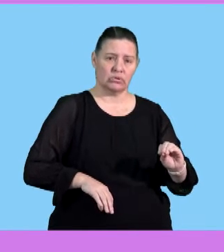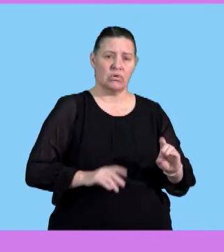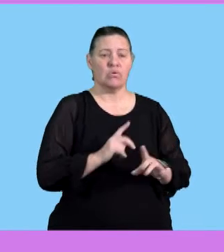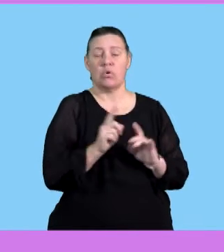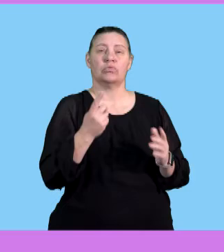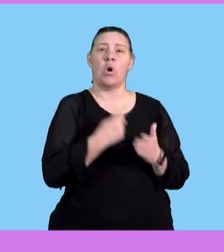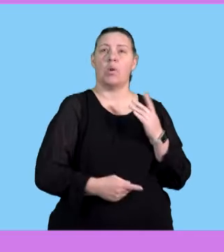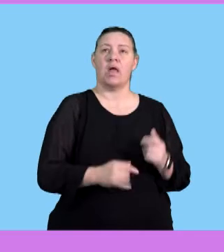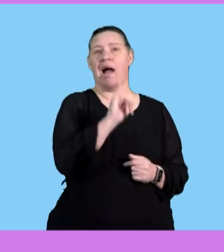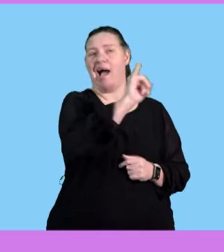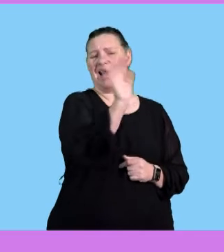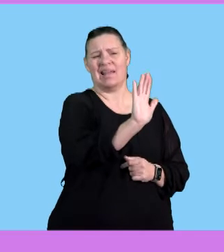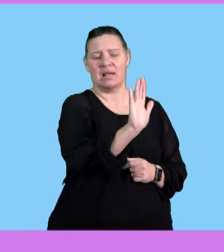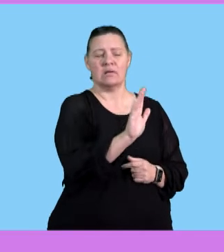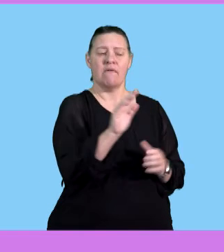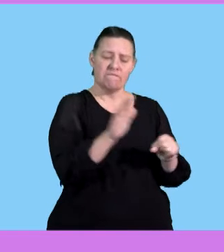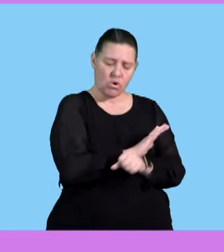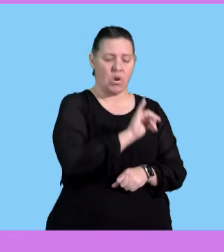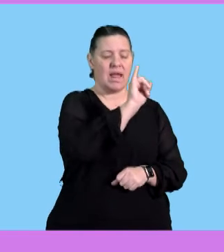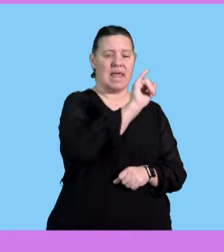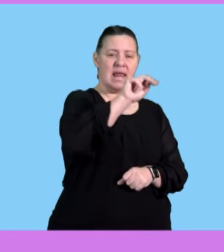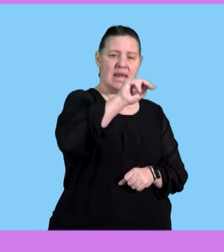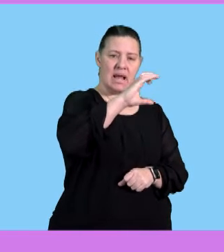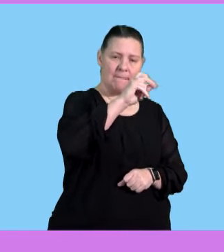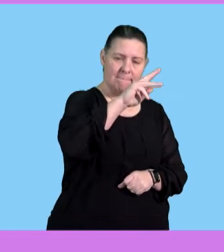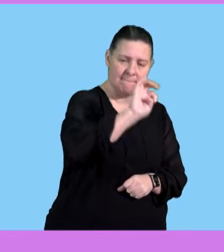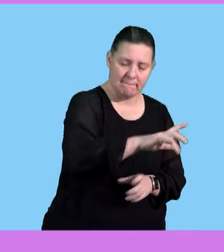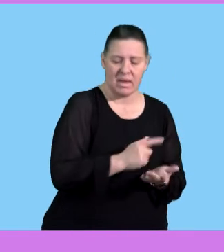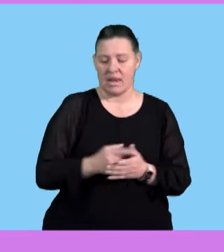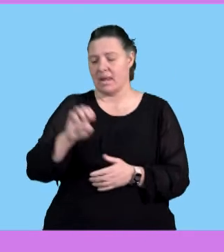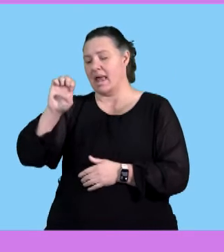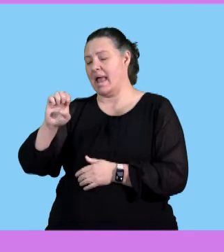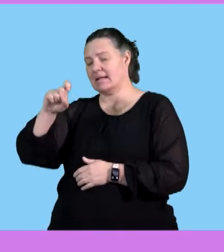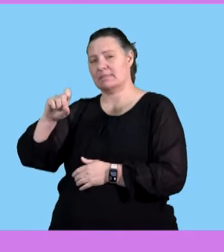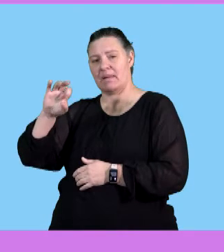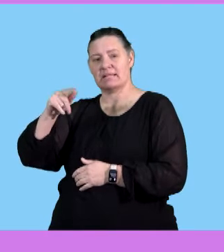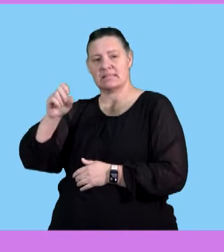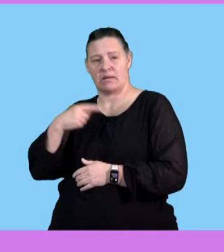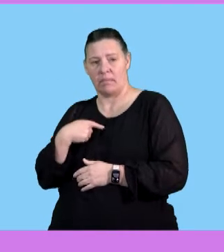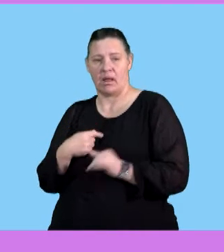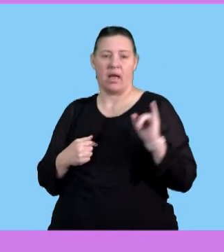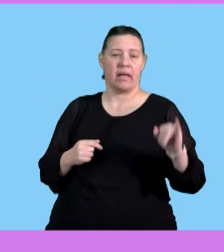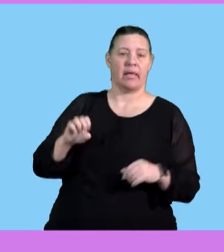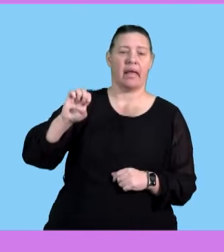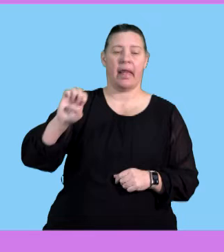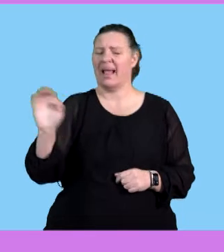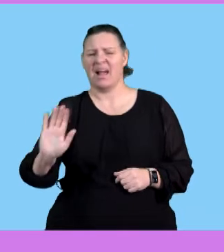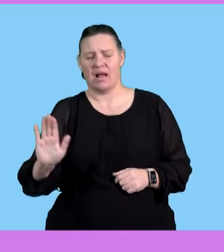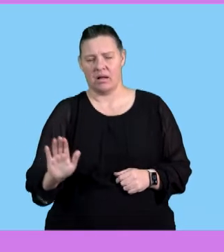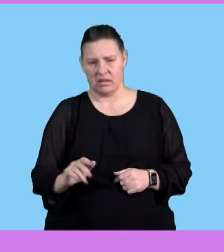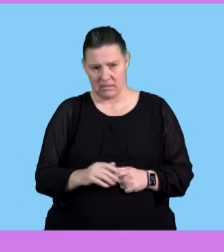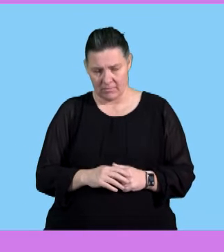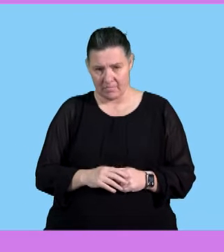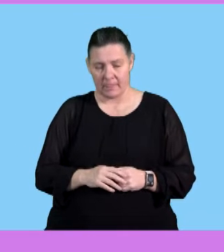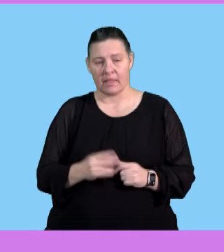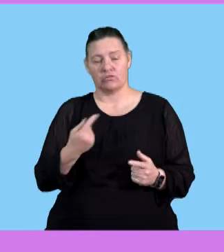there and not only I and expenses, not like I'm doing it now. So,